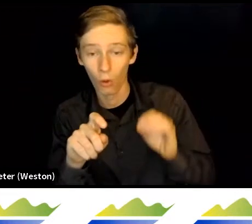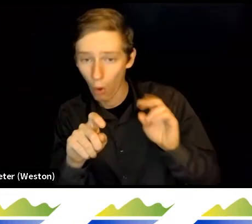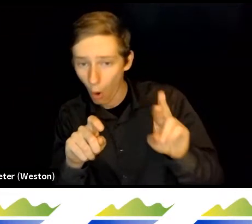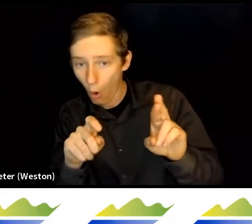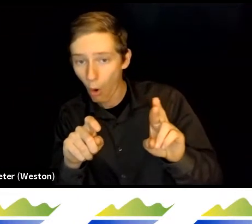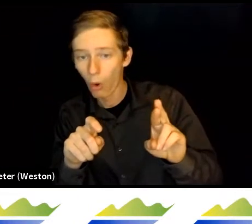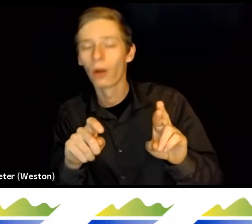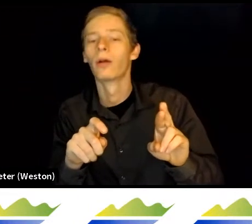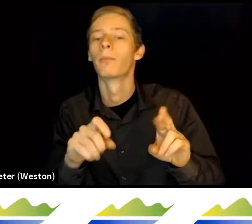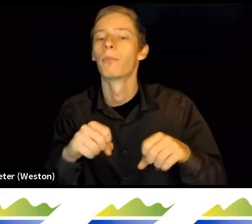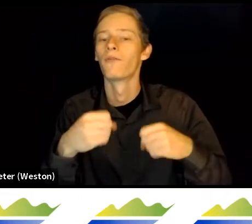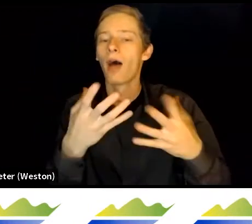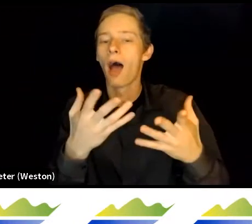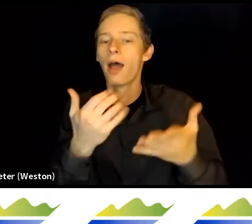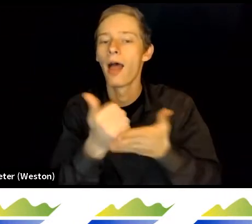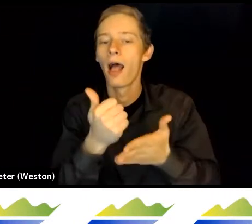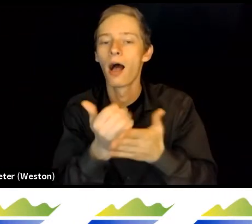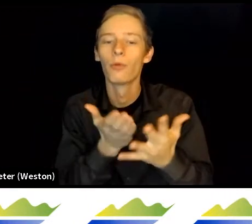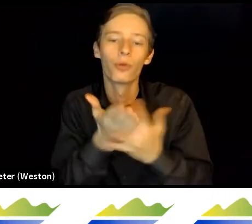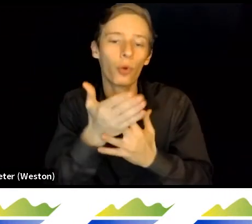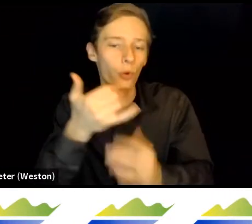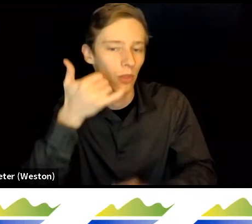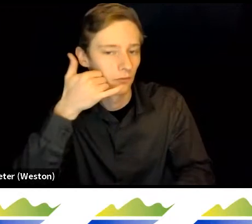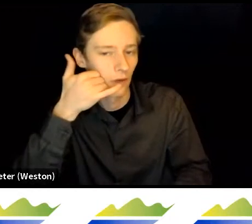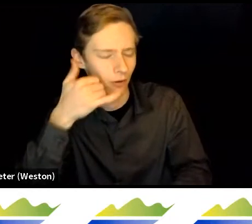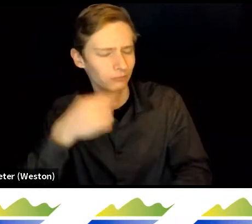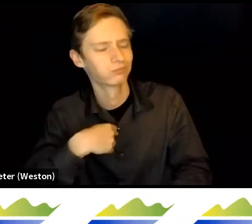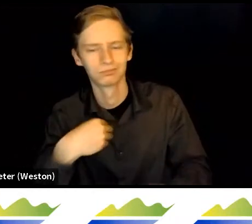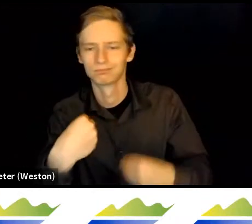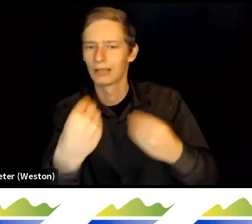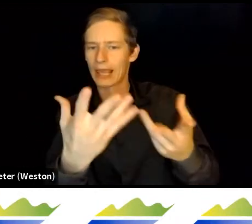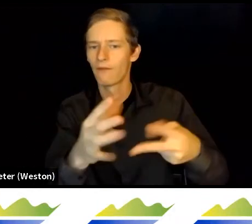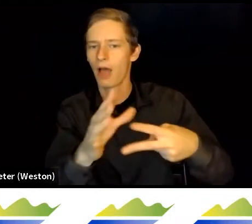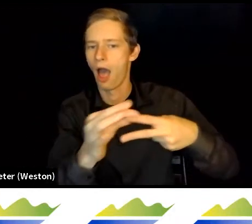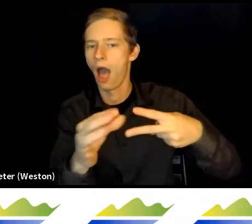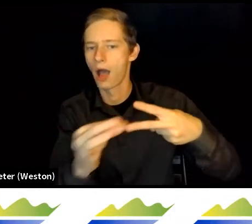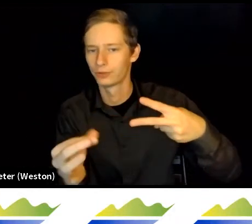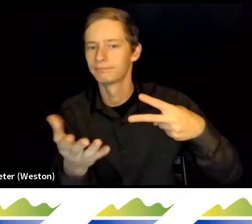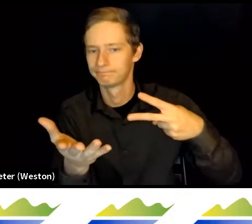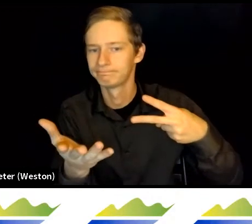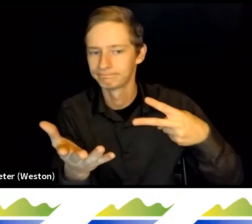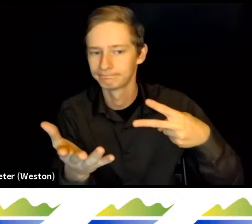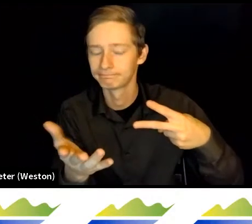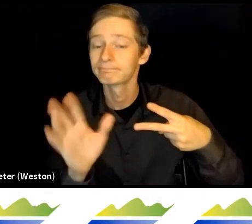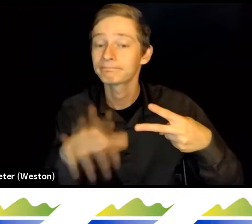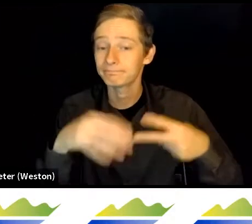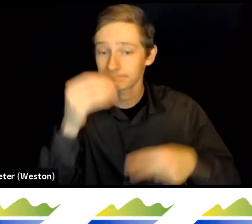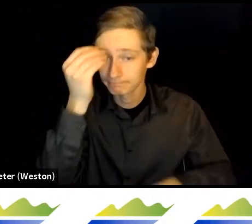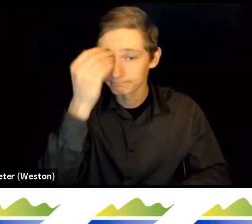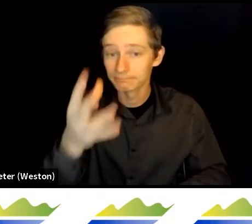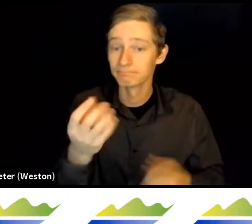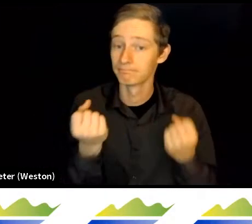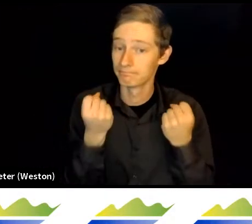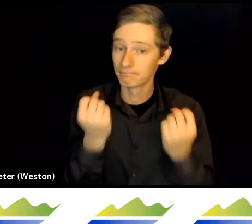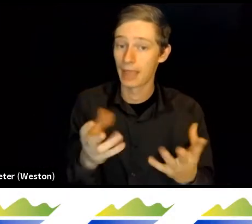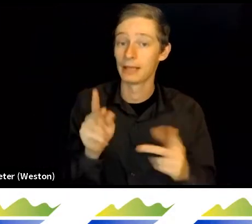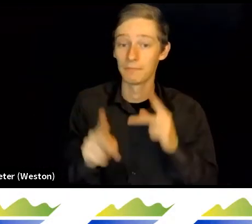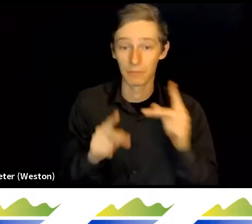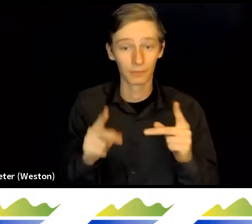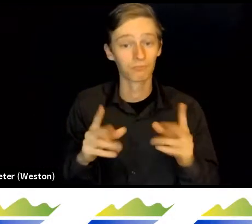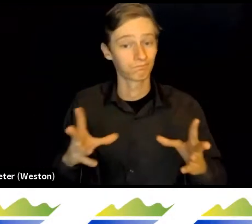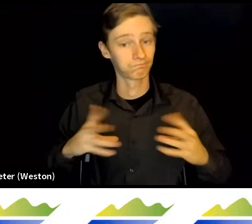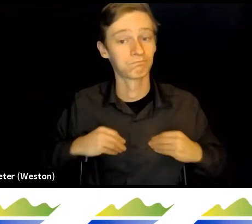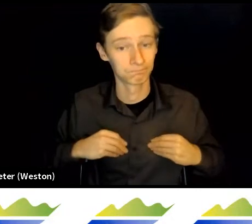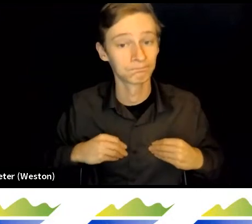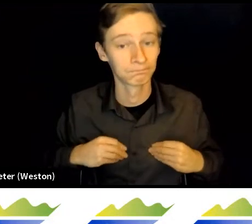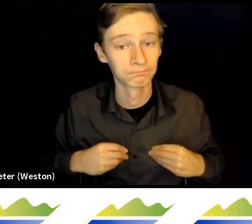through telehealth? We're given that option, and quite frankly, a lot of people are taking us up on being